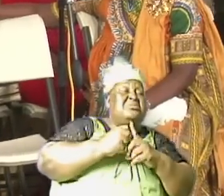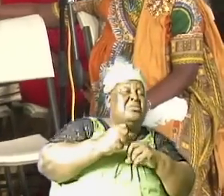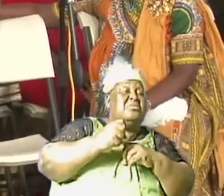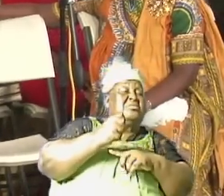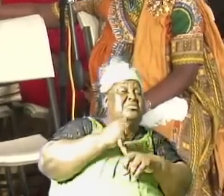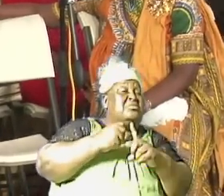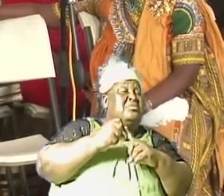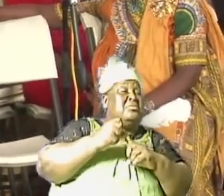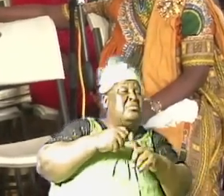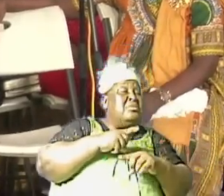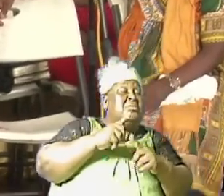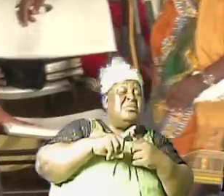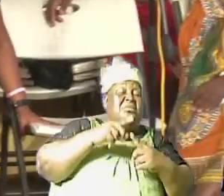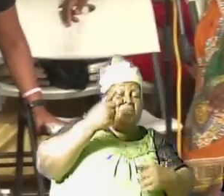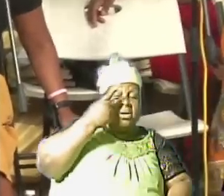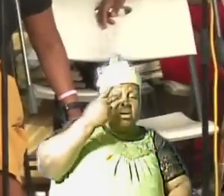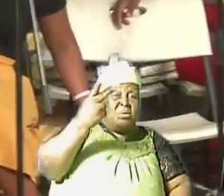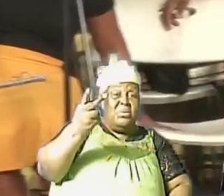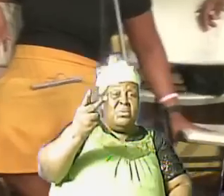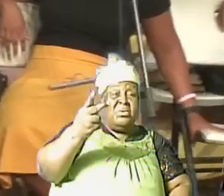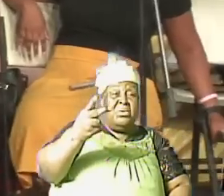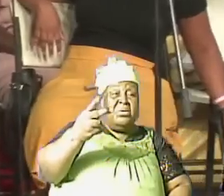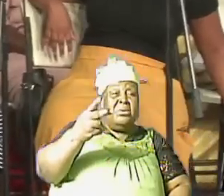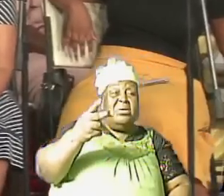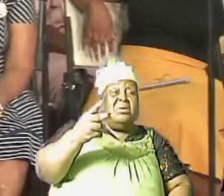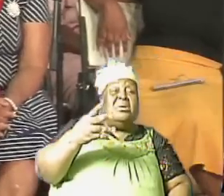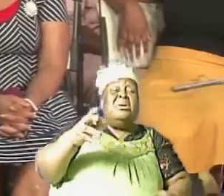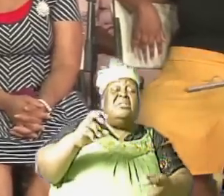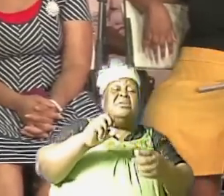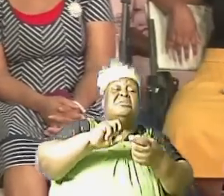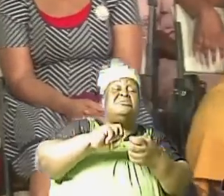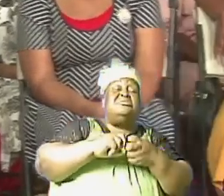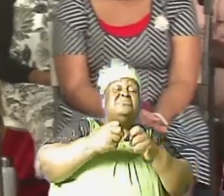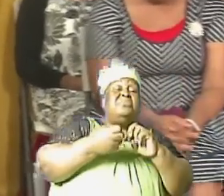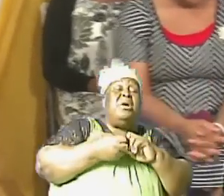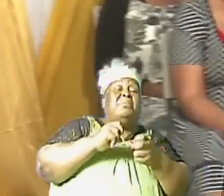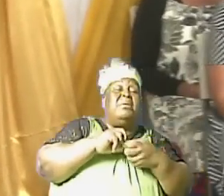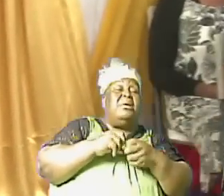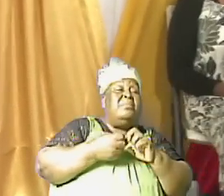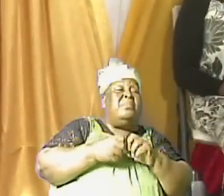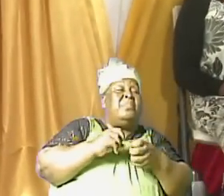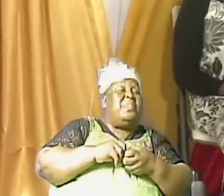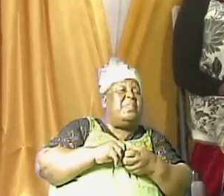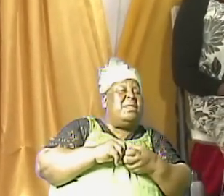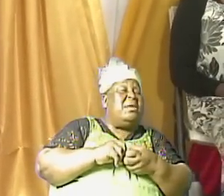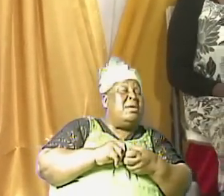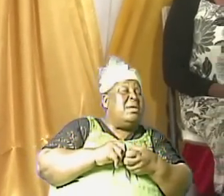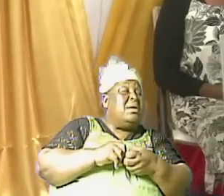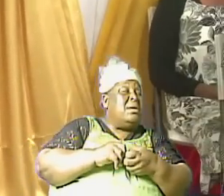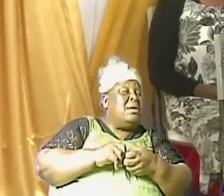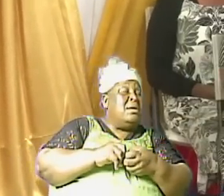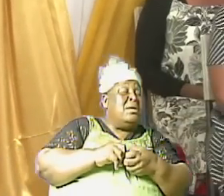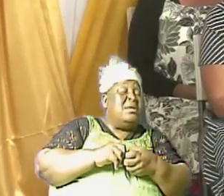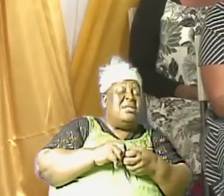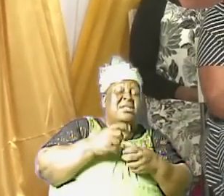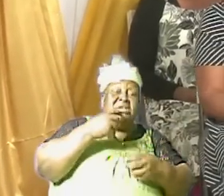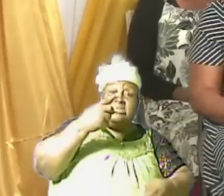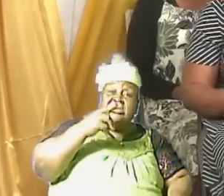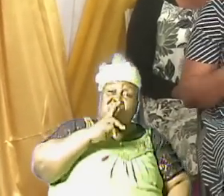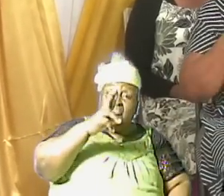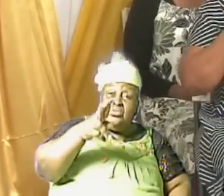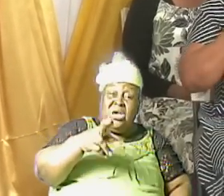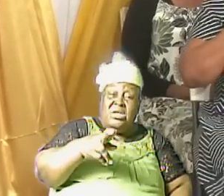society. But when they look at their situation, they sum up the